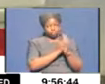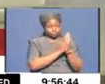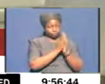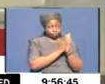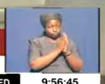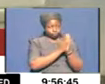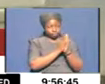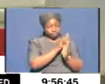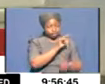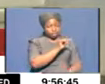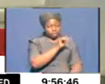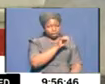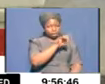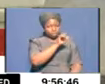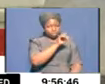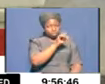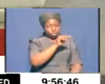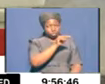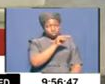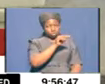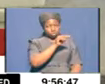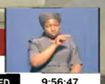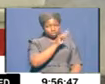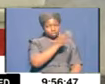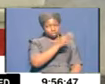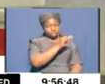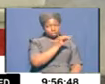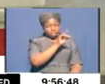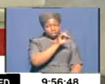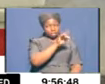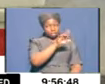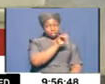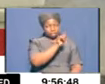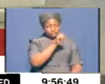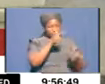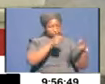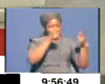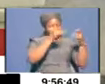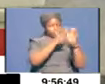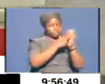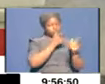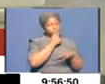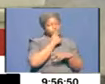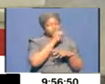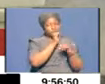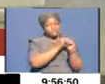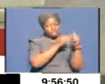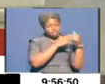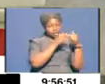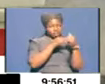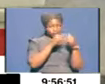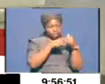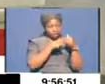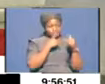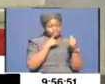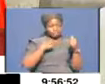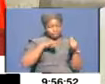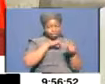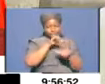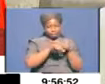Nelson Mandela Cup with Gor Mahia in 1987. Yes. Tell us about that. That was the dream